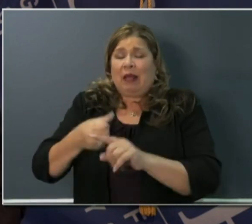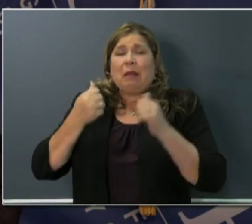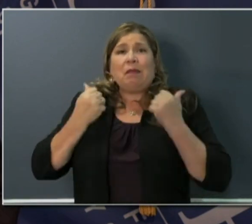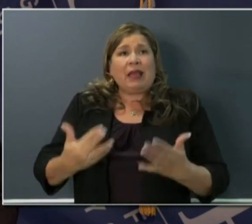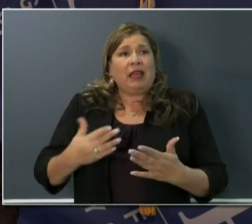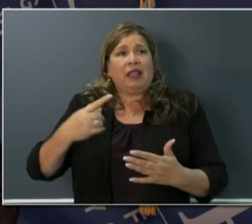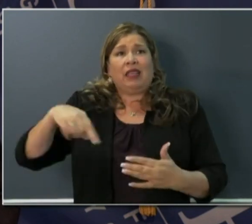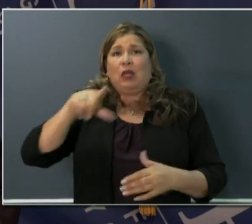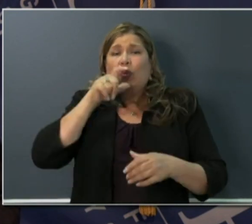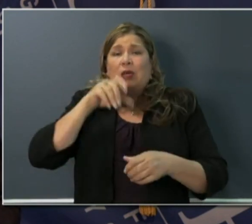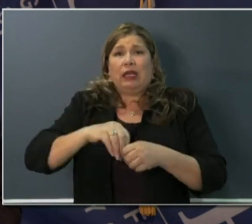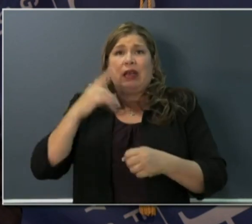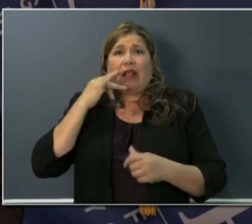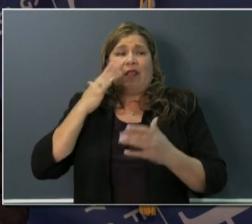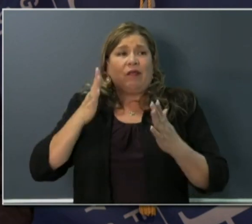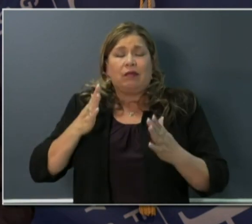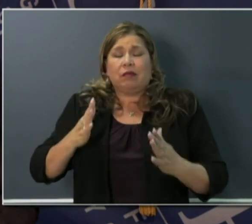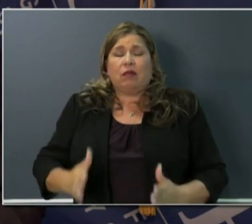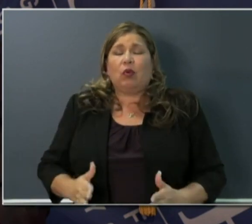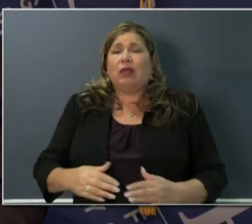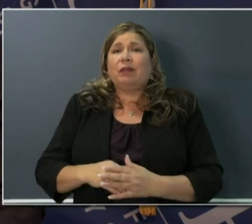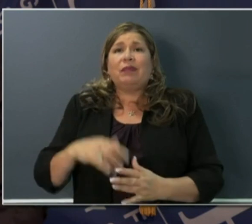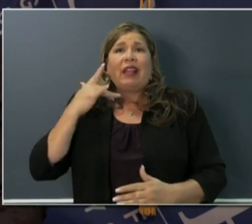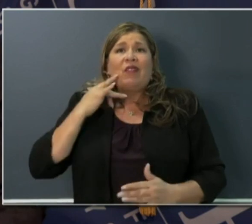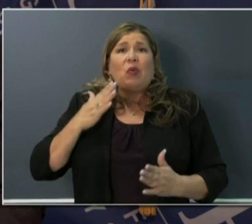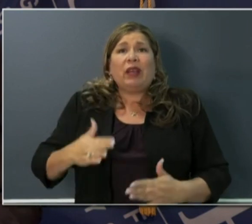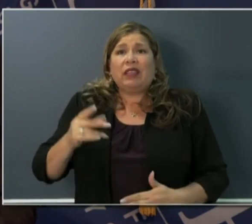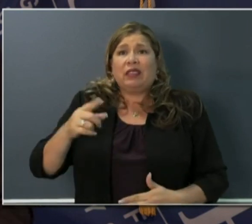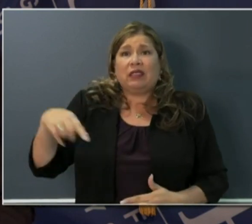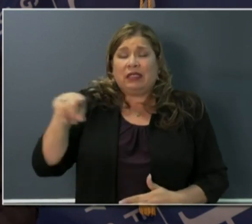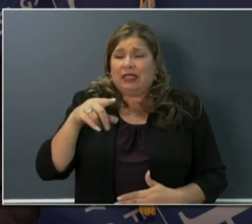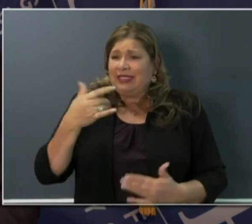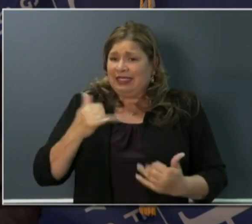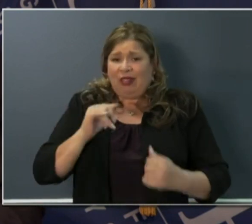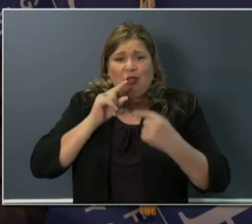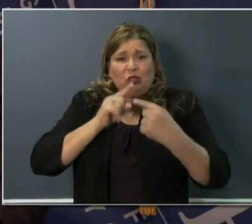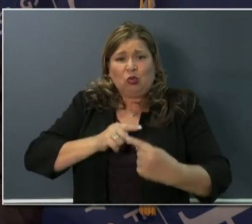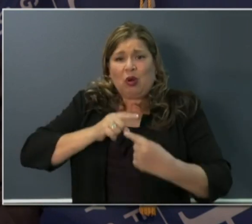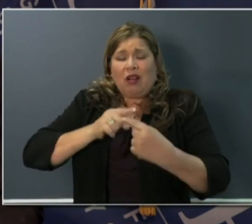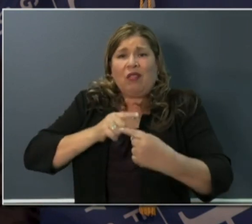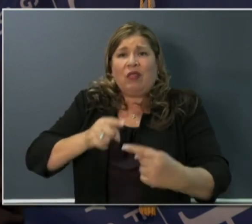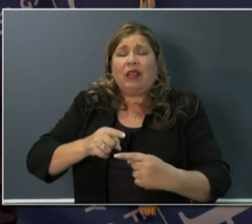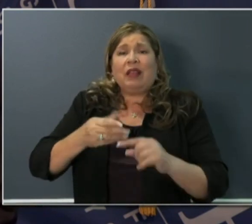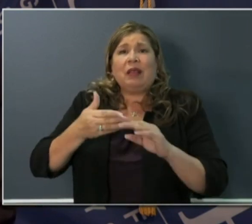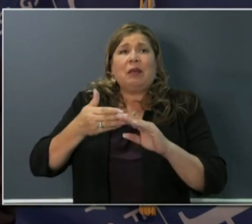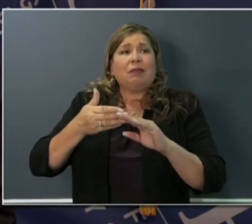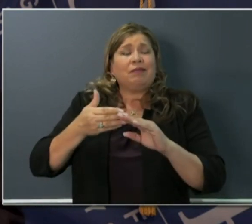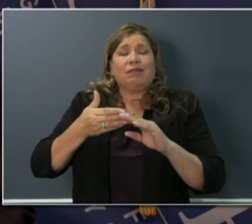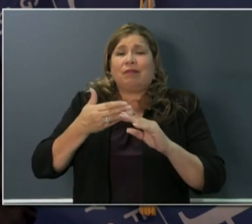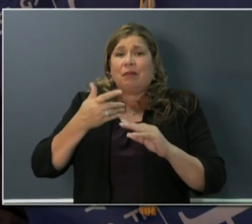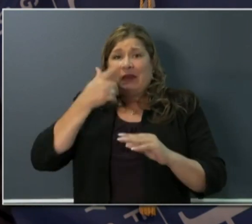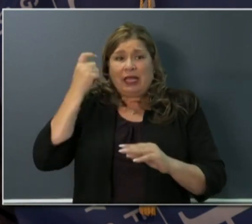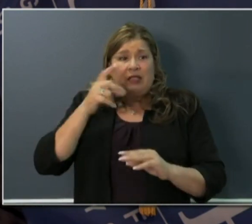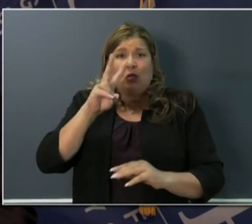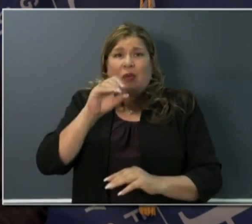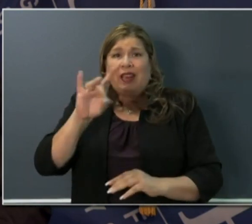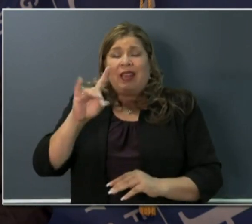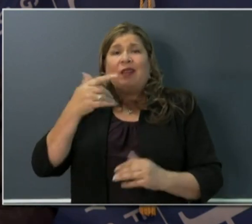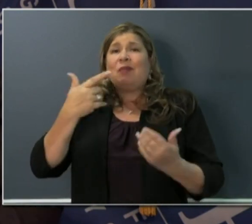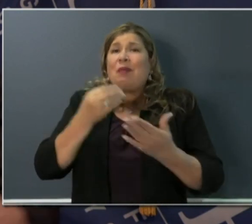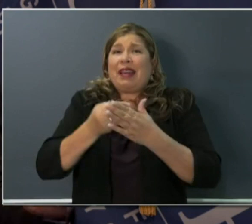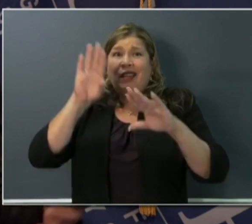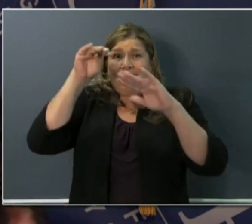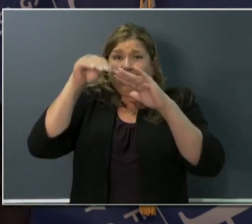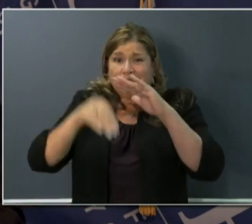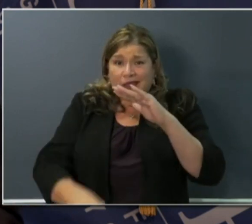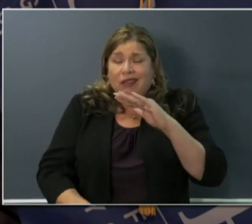We still have people that are struggling to get back to where they were before the Great Recession that most recently was defined